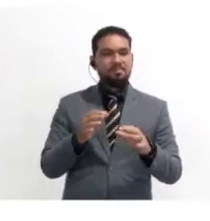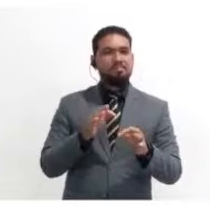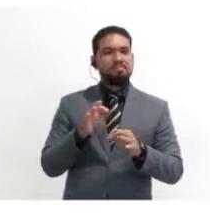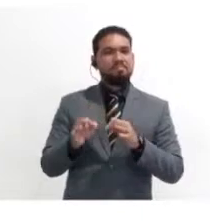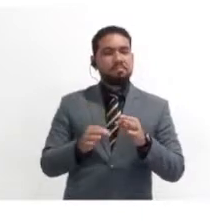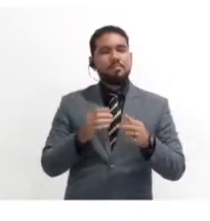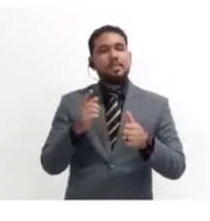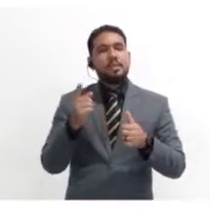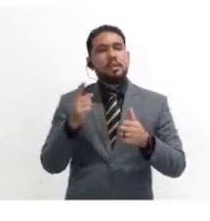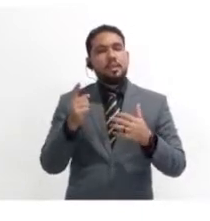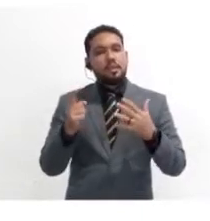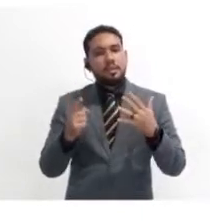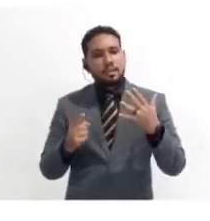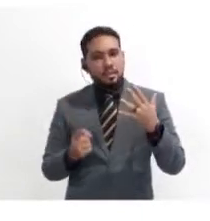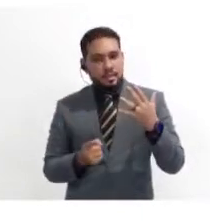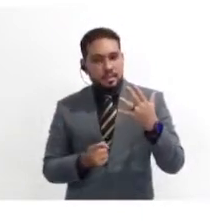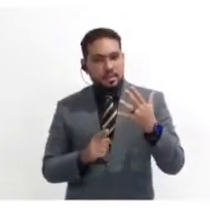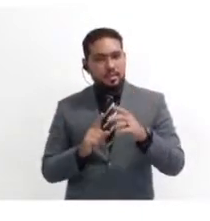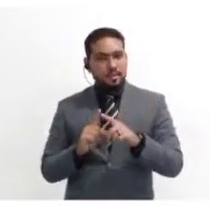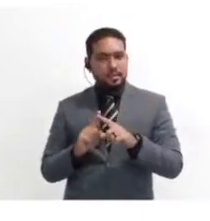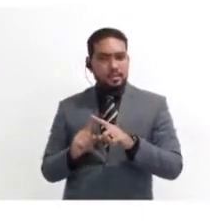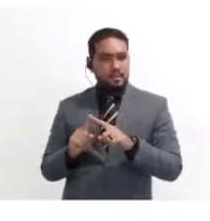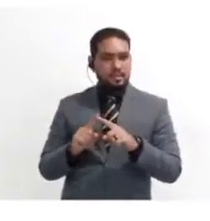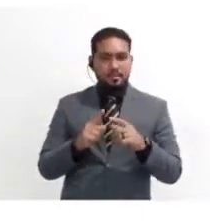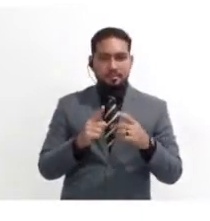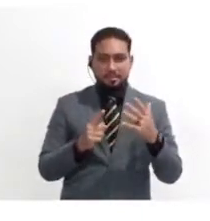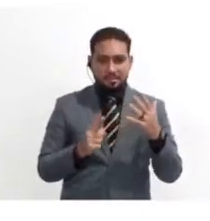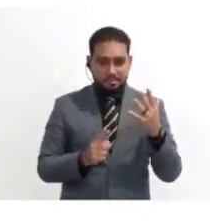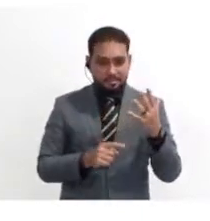see, because there's a lot of different types.